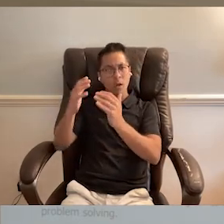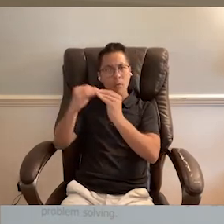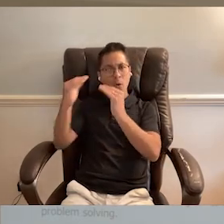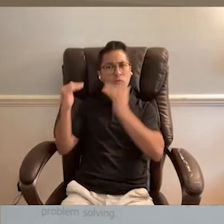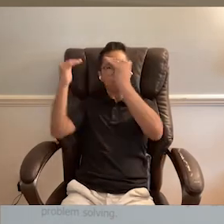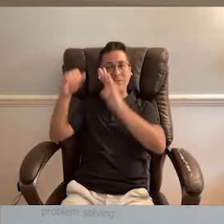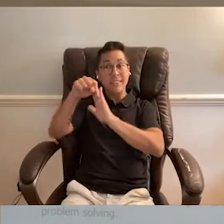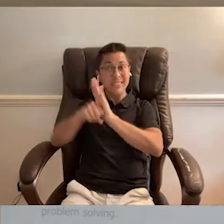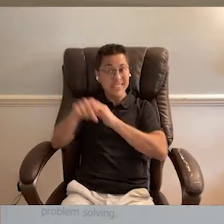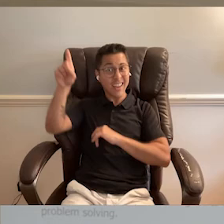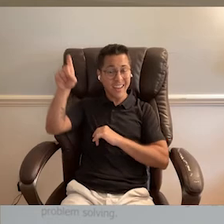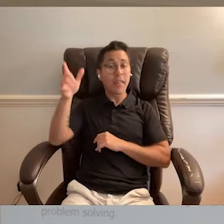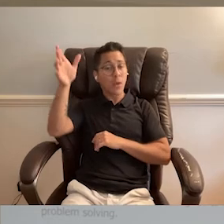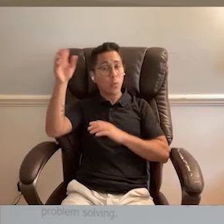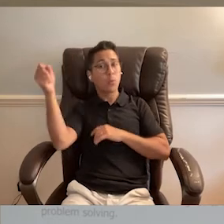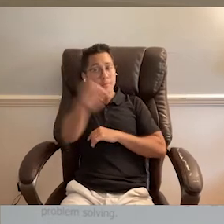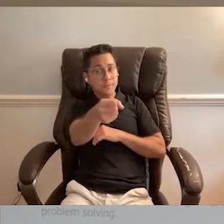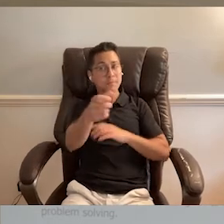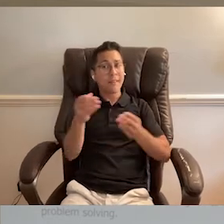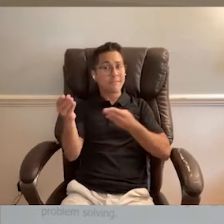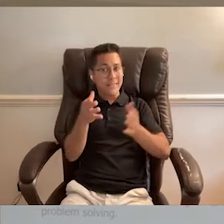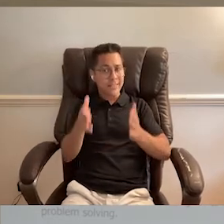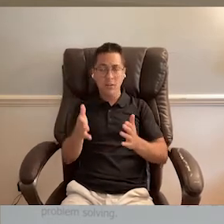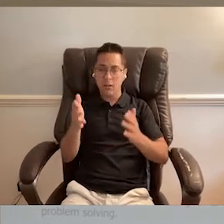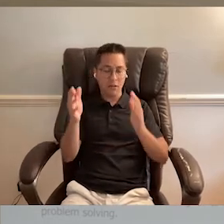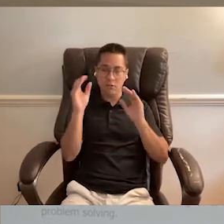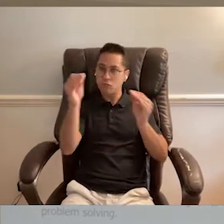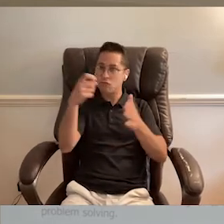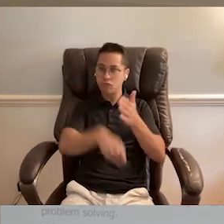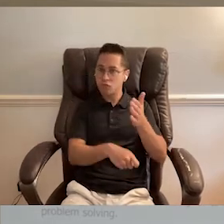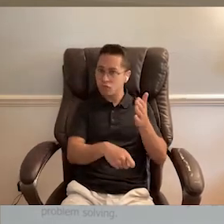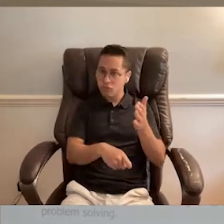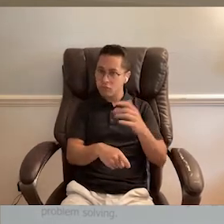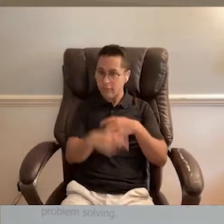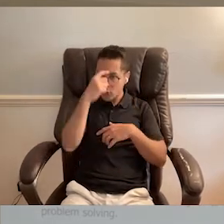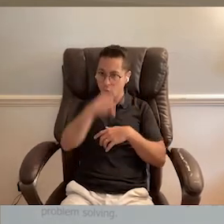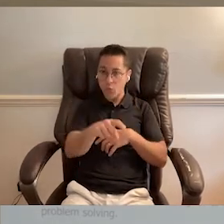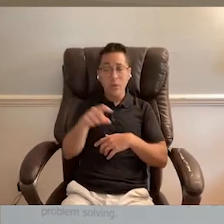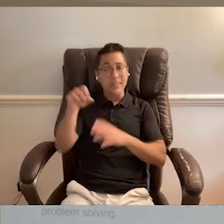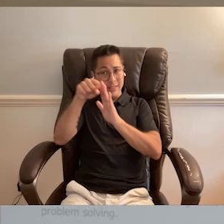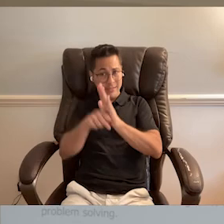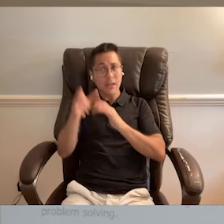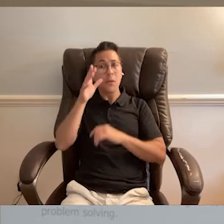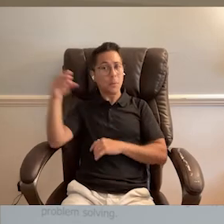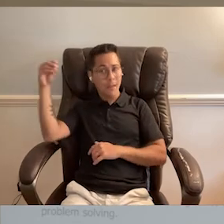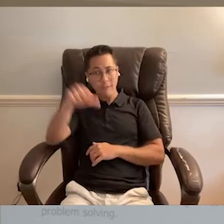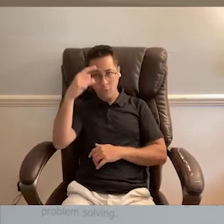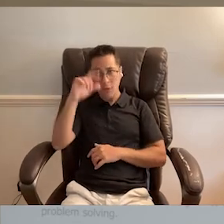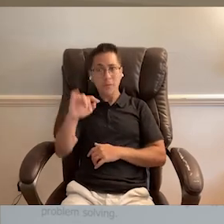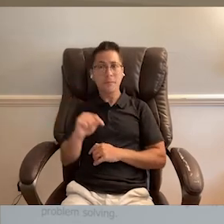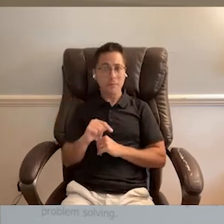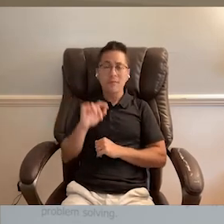a facilitator at no cost. Okay, no cost to you, the state will pay for it. And so that is a good thing to